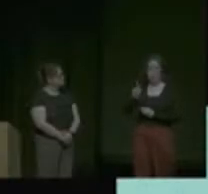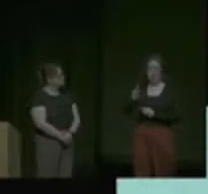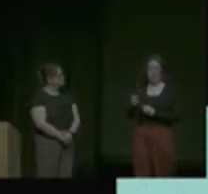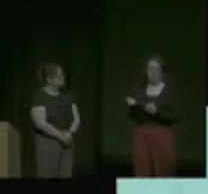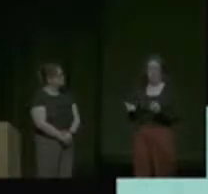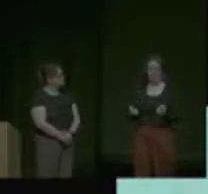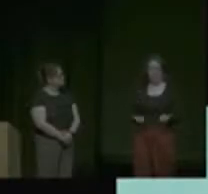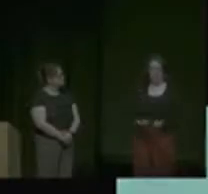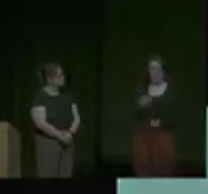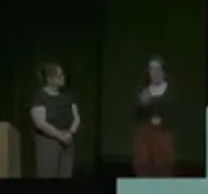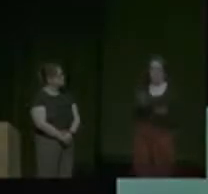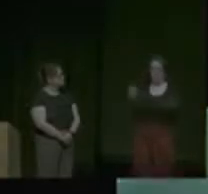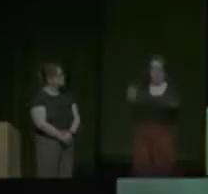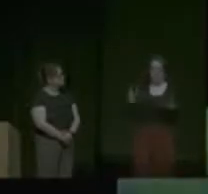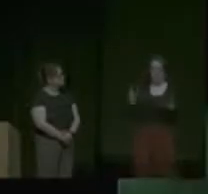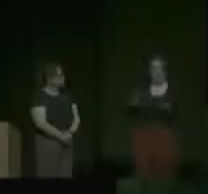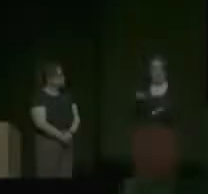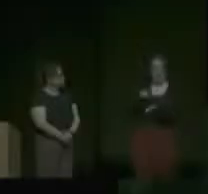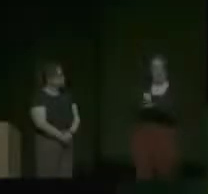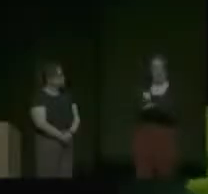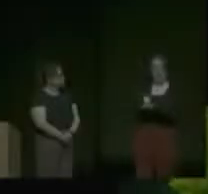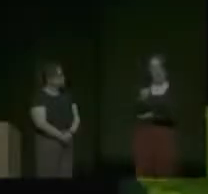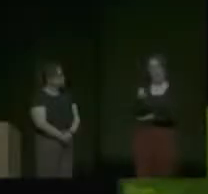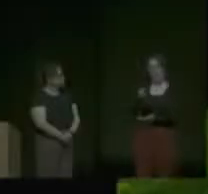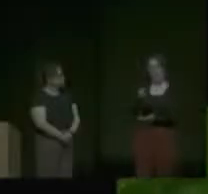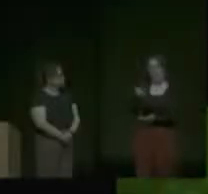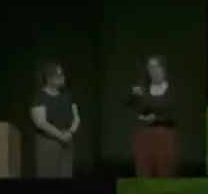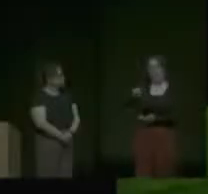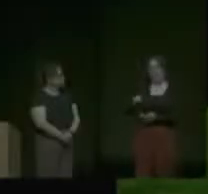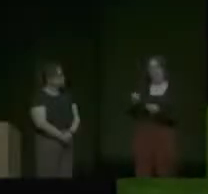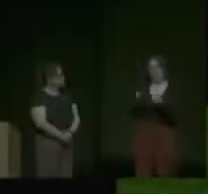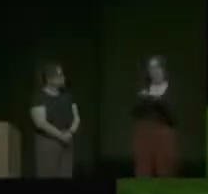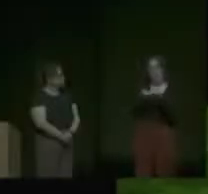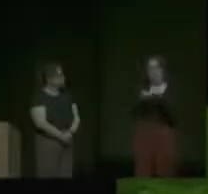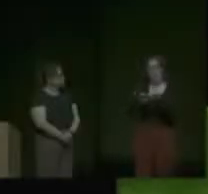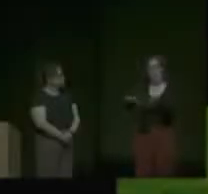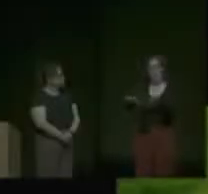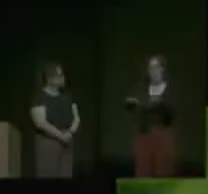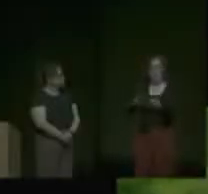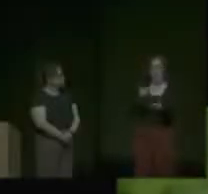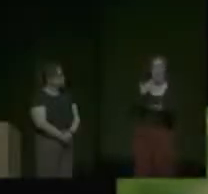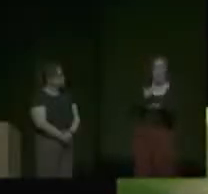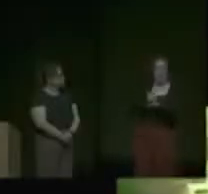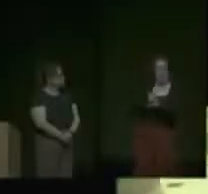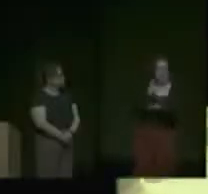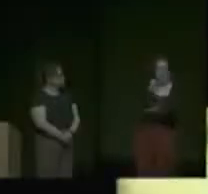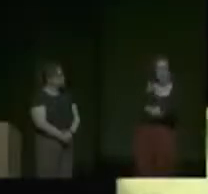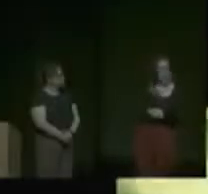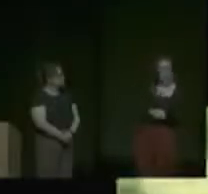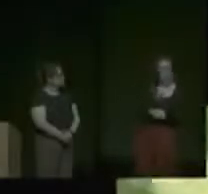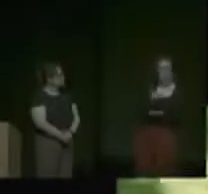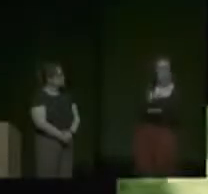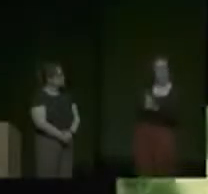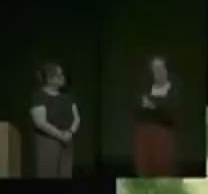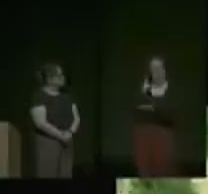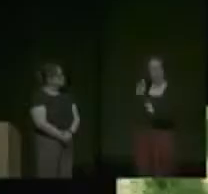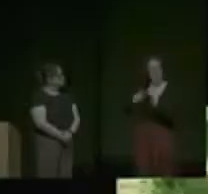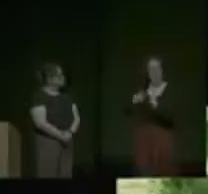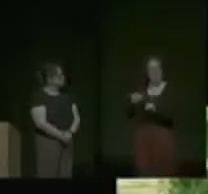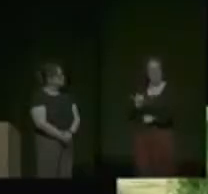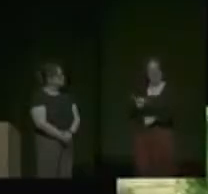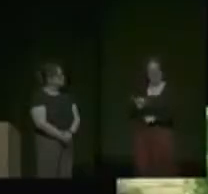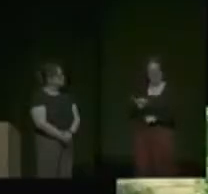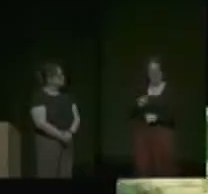10 miles of restored river. And what's good for the fish is also good for the people. These projects helped improve quality of life and